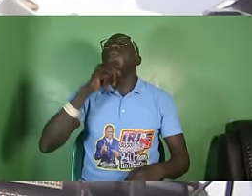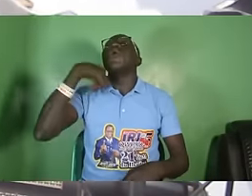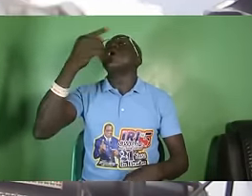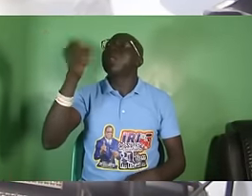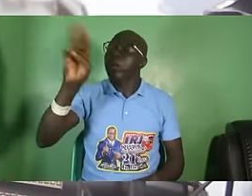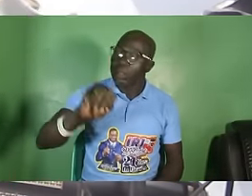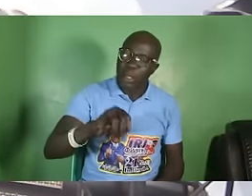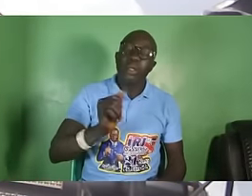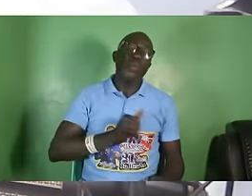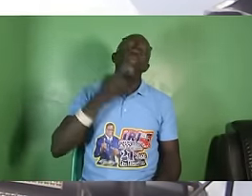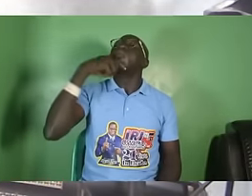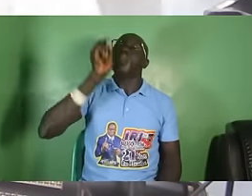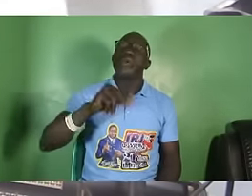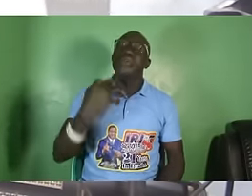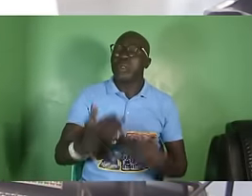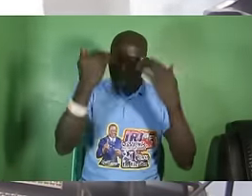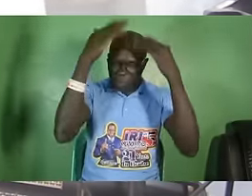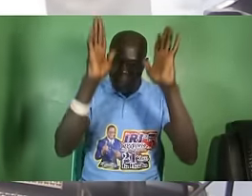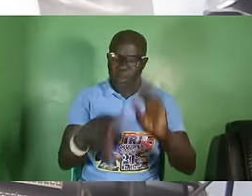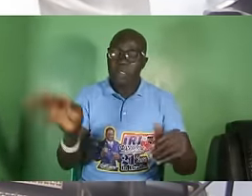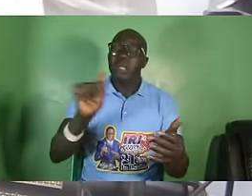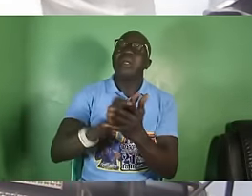go, go, go, go, go, go, go, go, go, go, go, go,